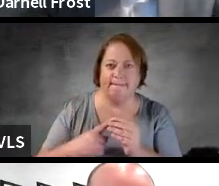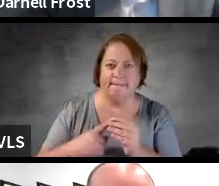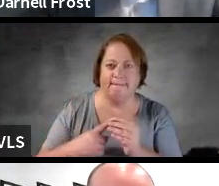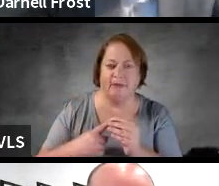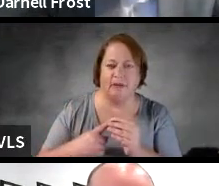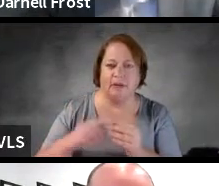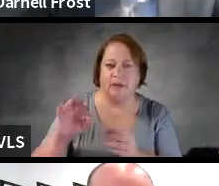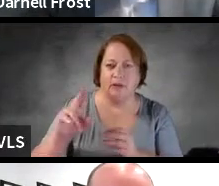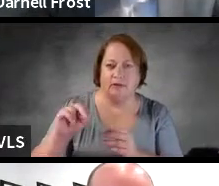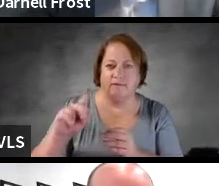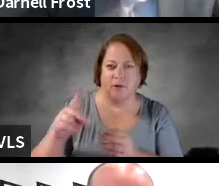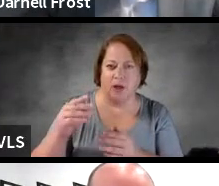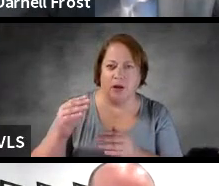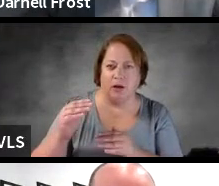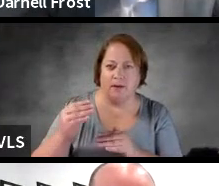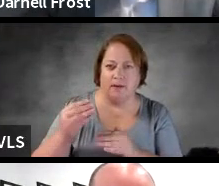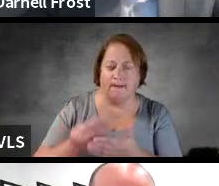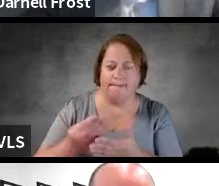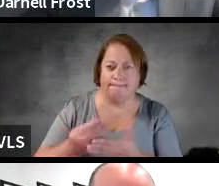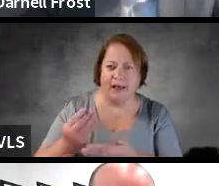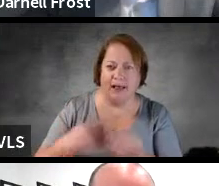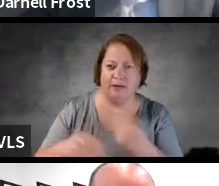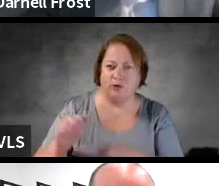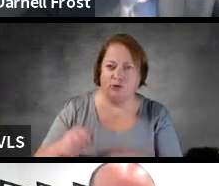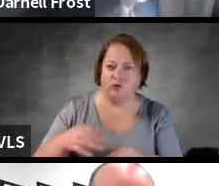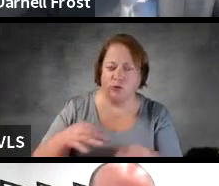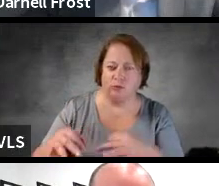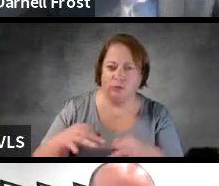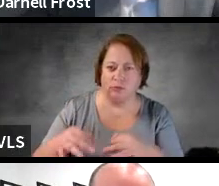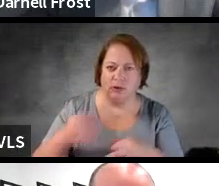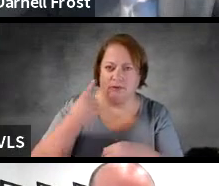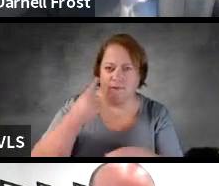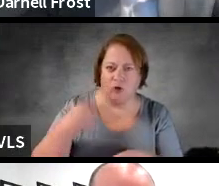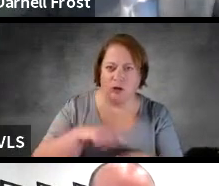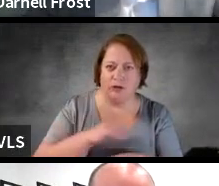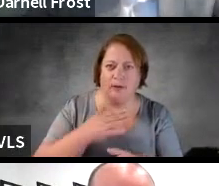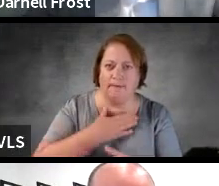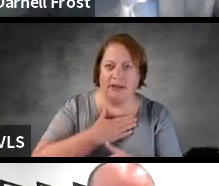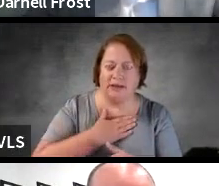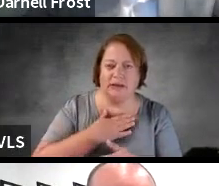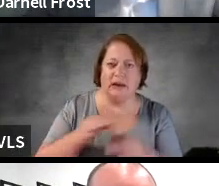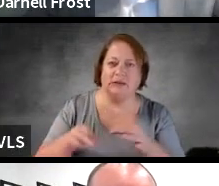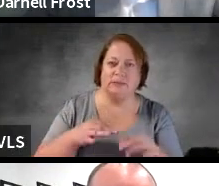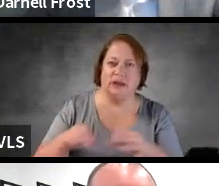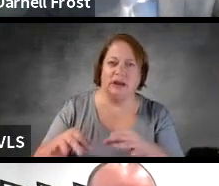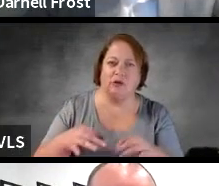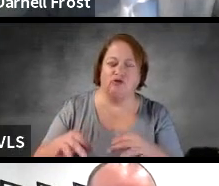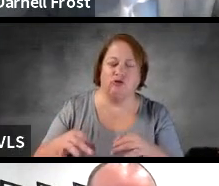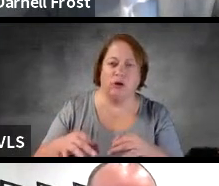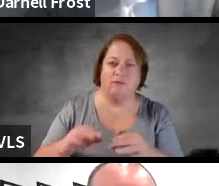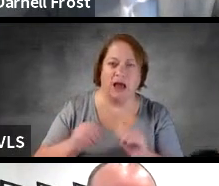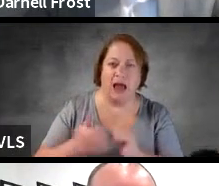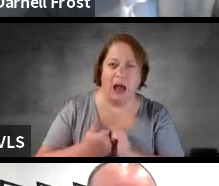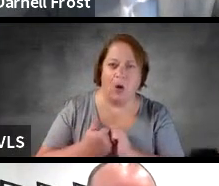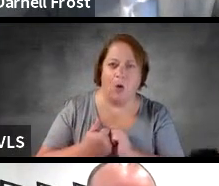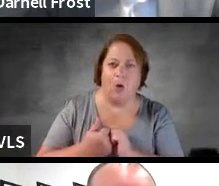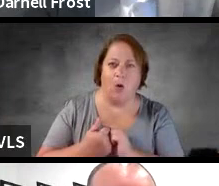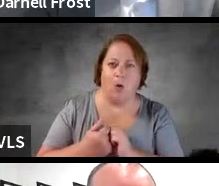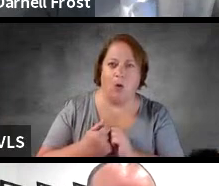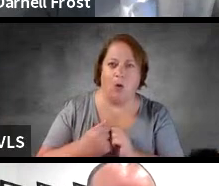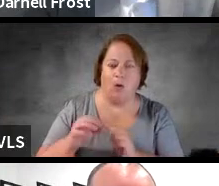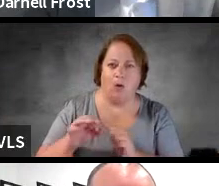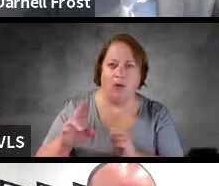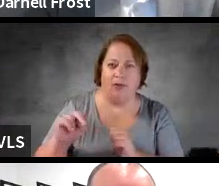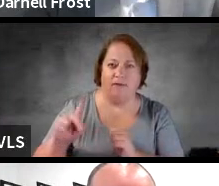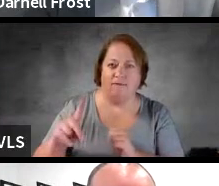fund balance. Could you run through for us, please, an explanation of how the fund